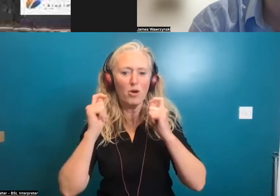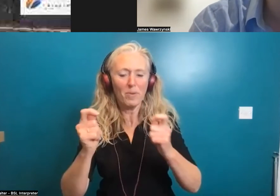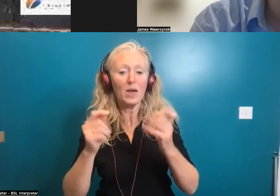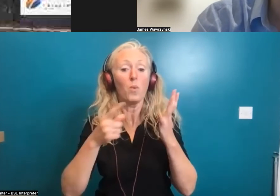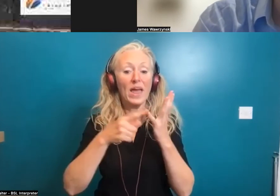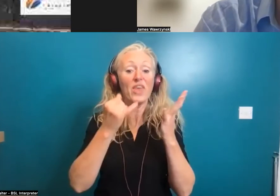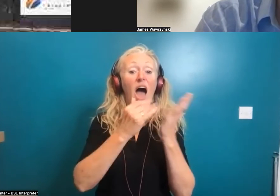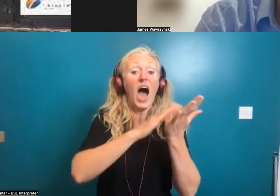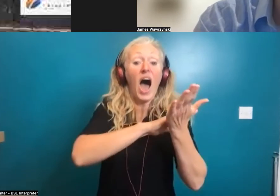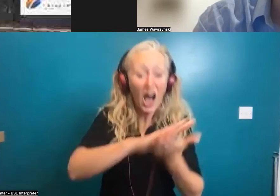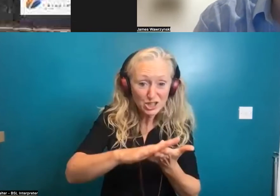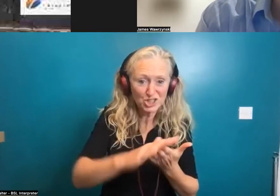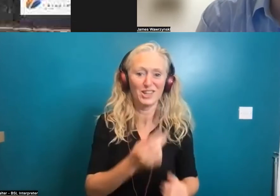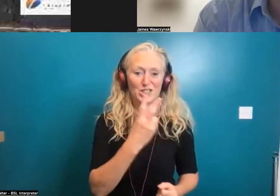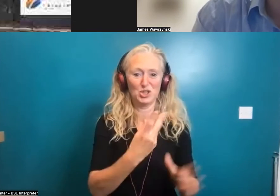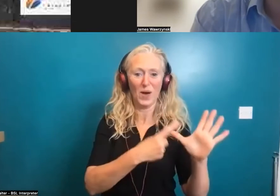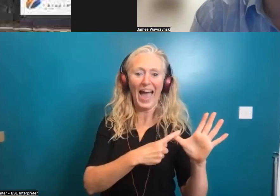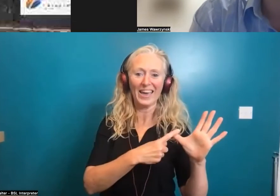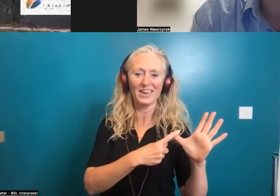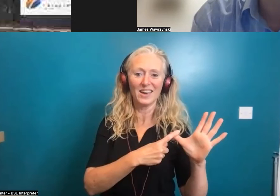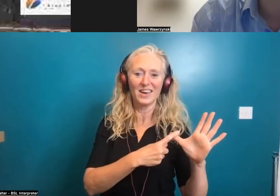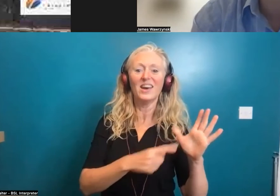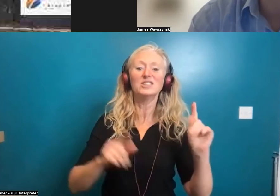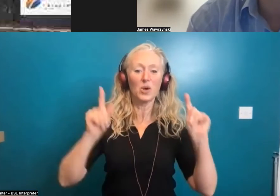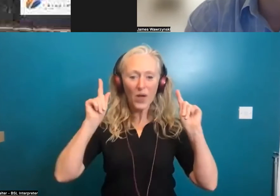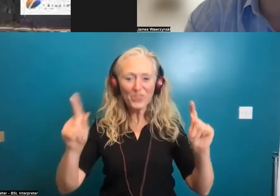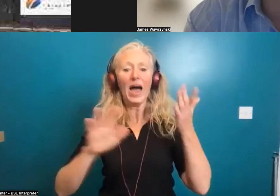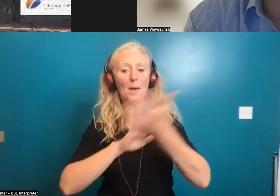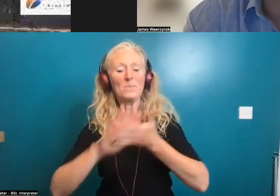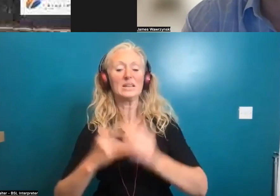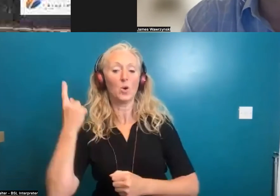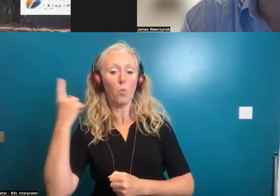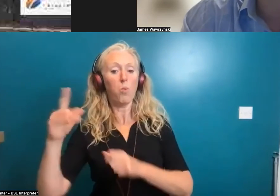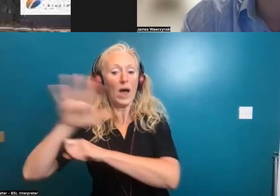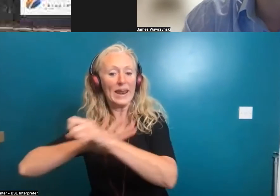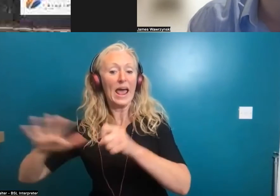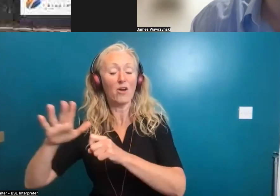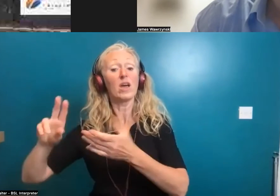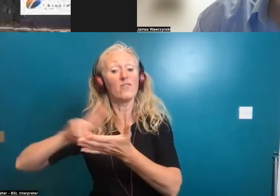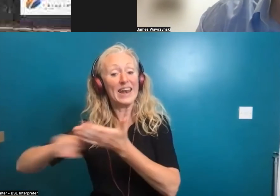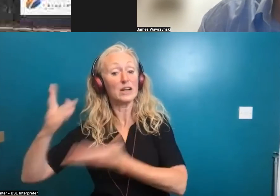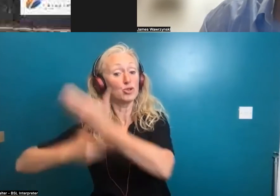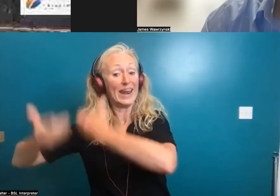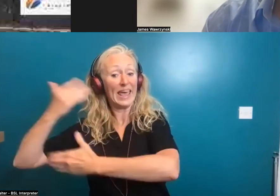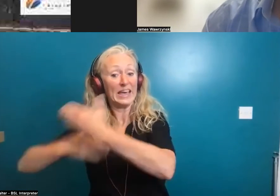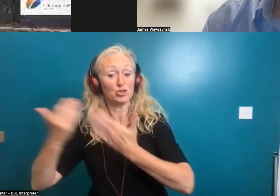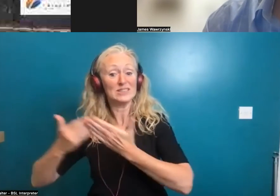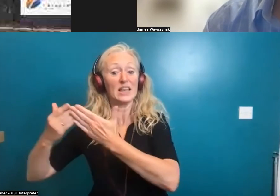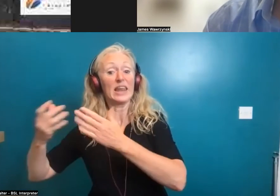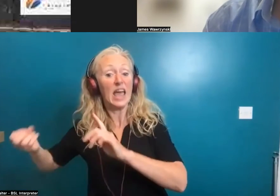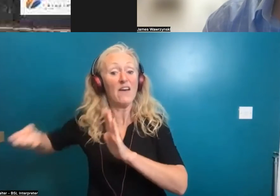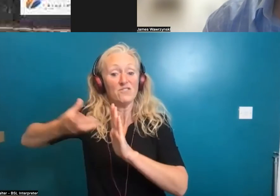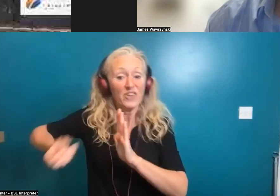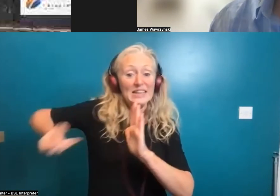have. And that's an example of a natural history study feeding into a gene therapy trial. And